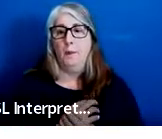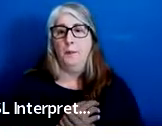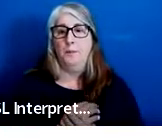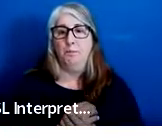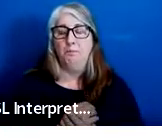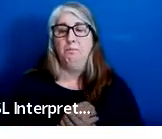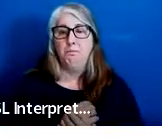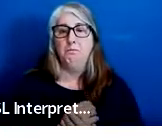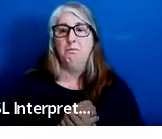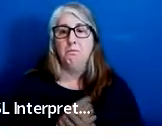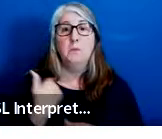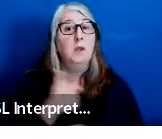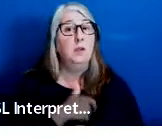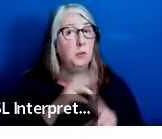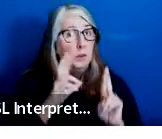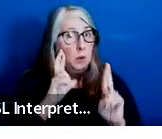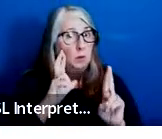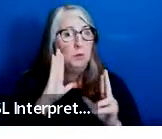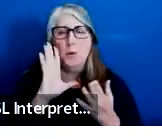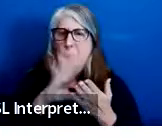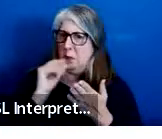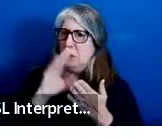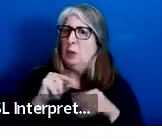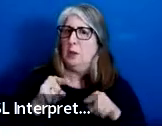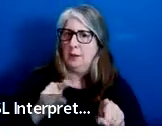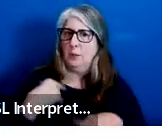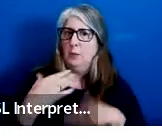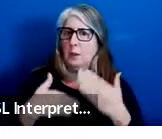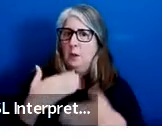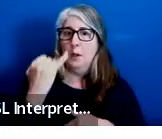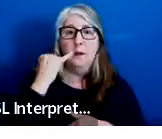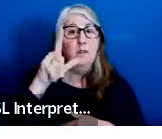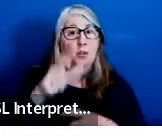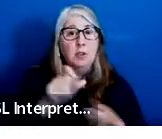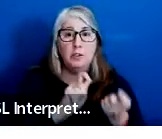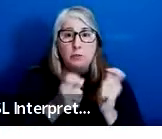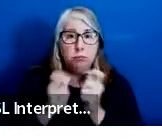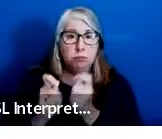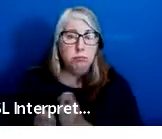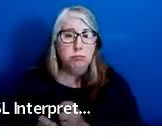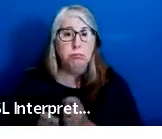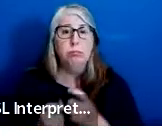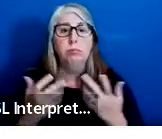Yeah, so we're hopeful, but we're going to learn as we go. And if we need to make adjustments to